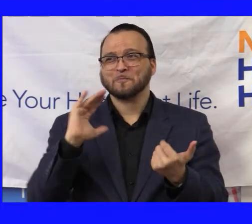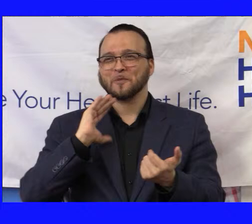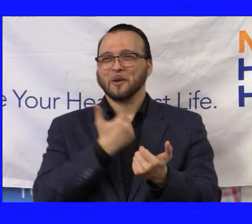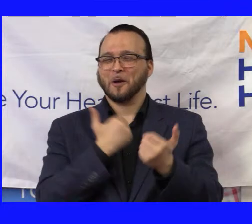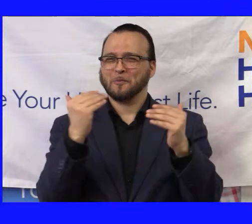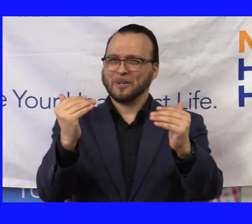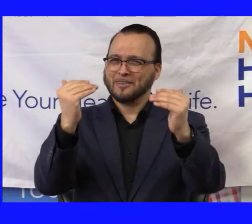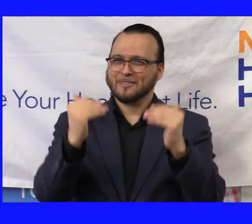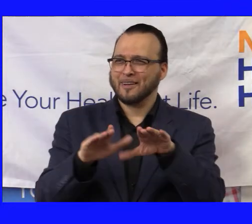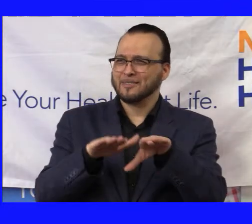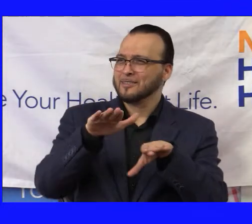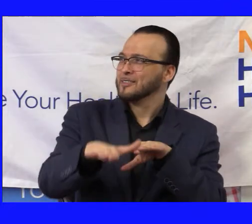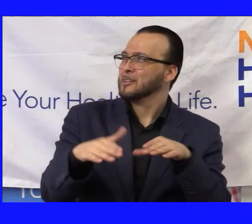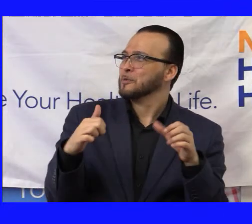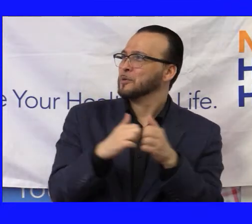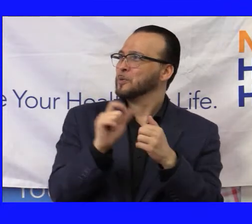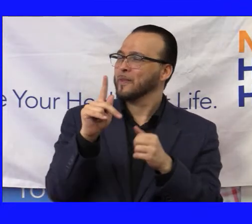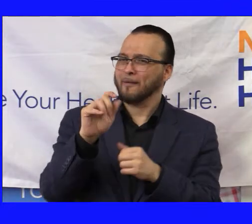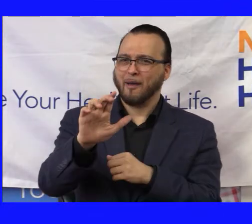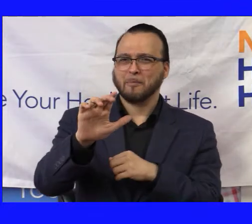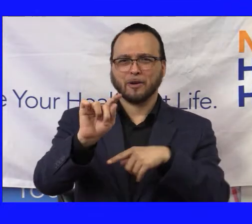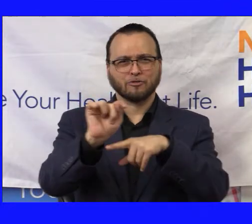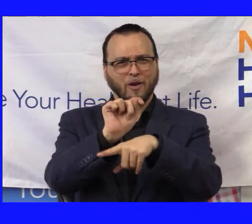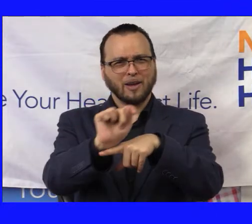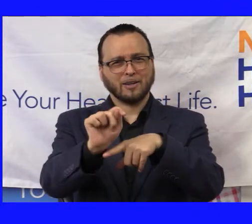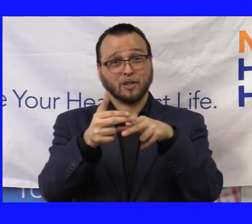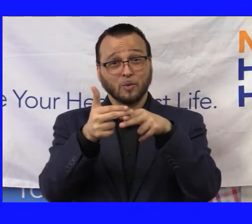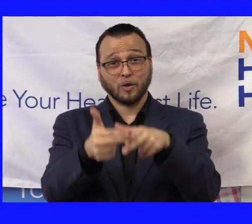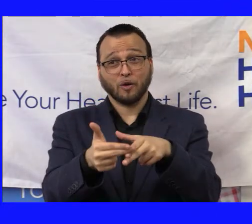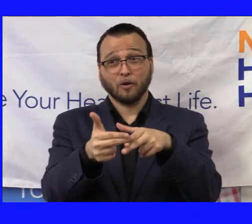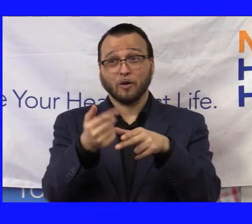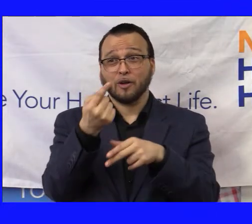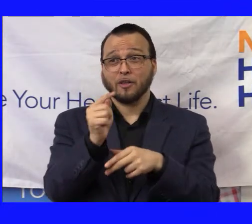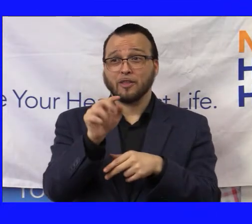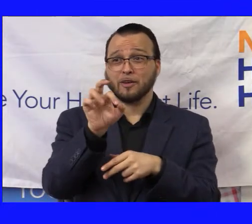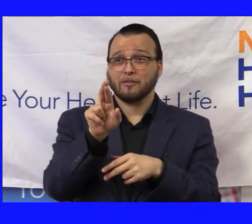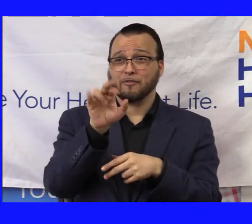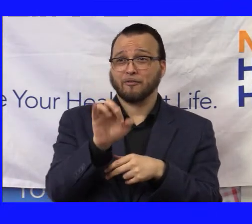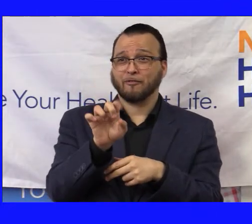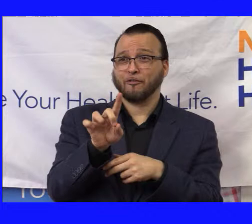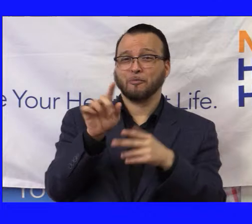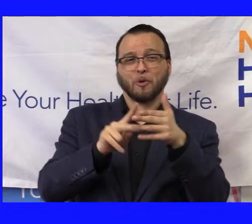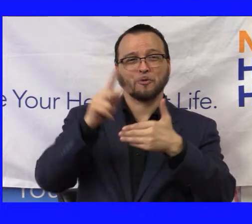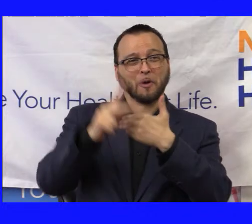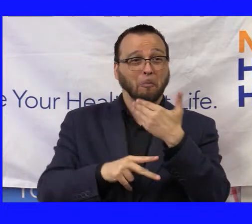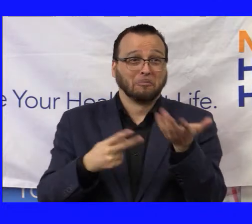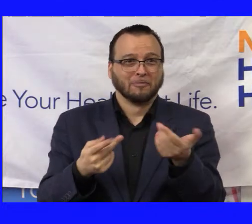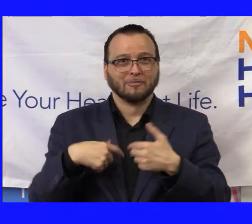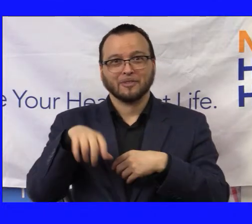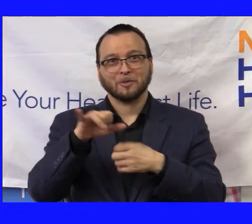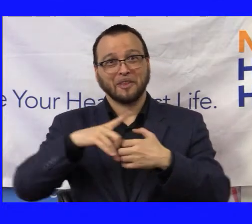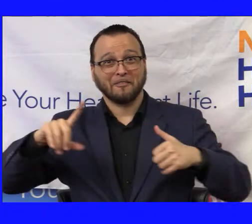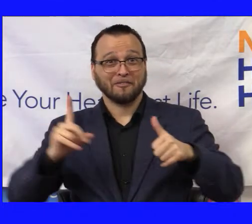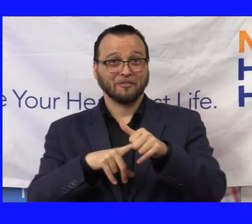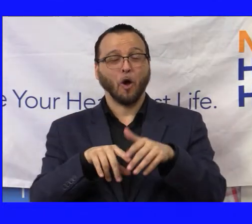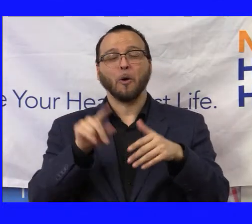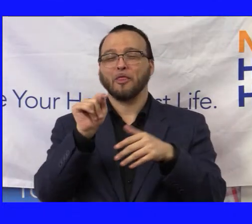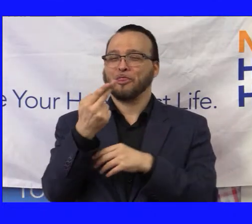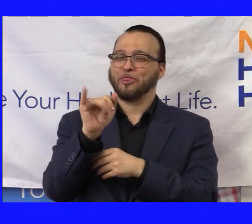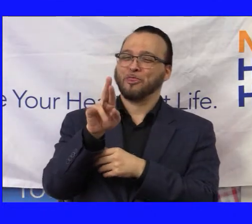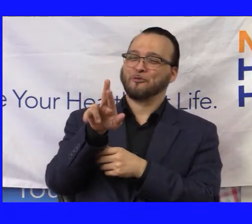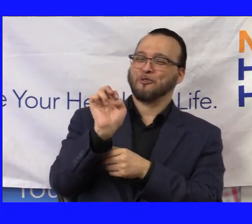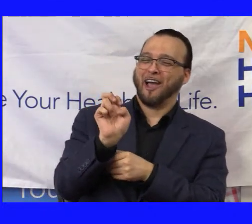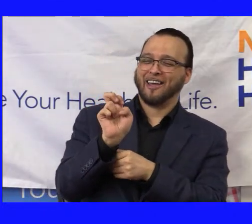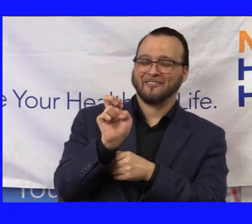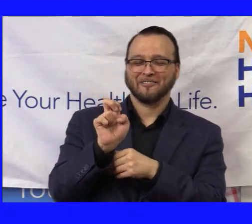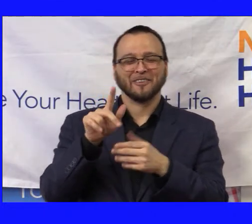our next step with EPIC training. We call it the Thrive program. And in that first kickoff of the Thrive